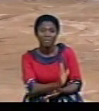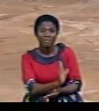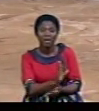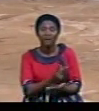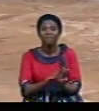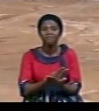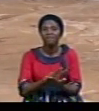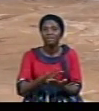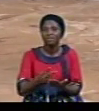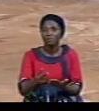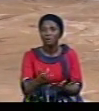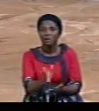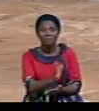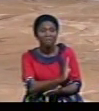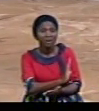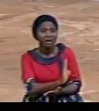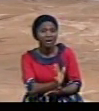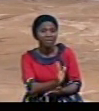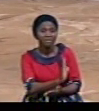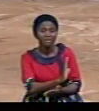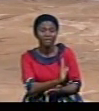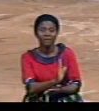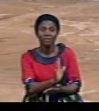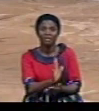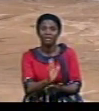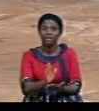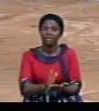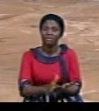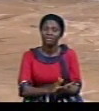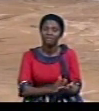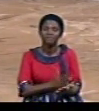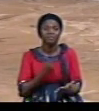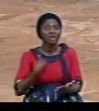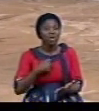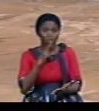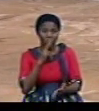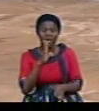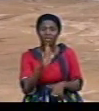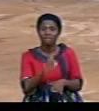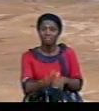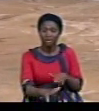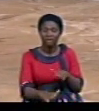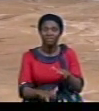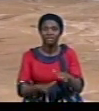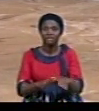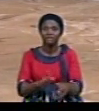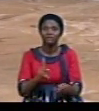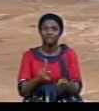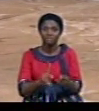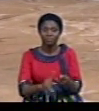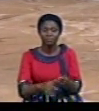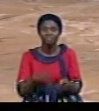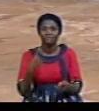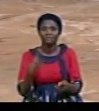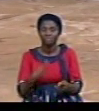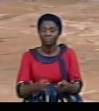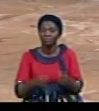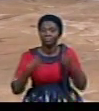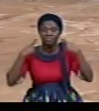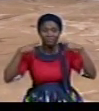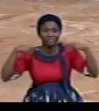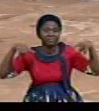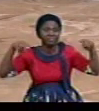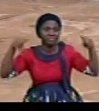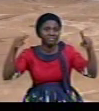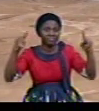bye bye fell off bye bye we are Marching into that success